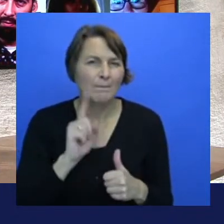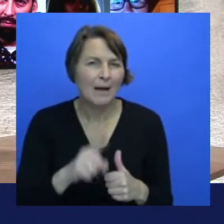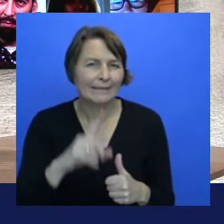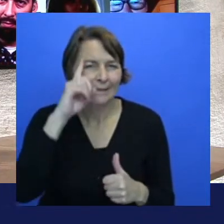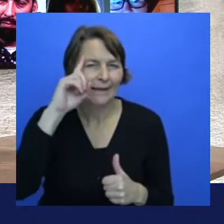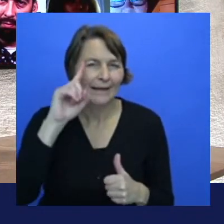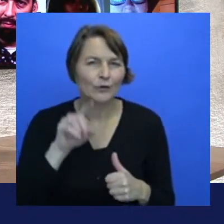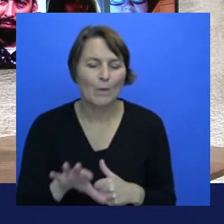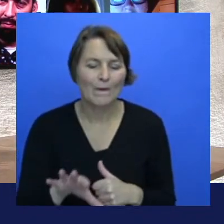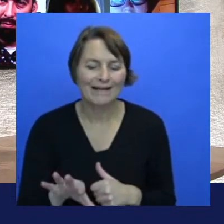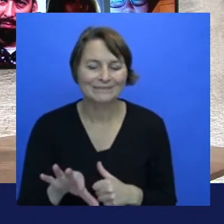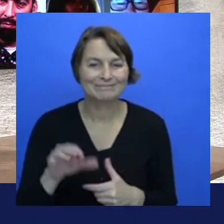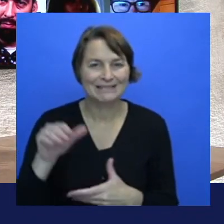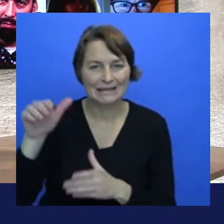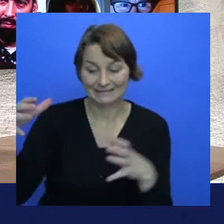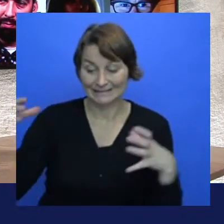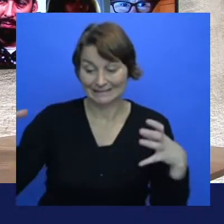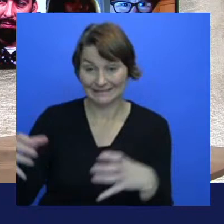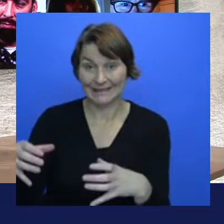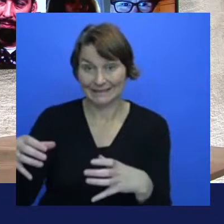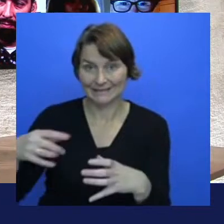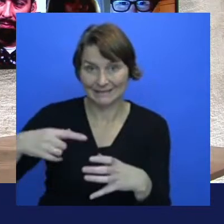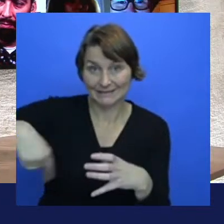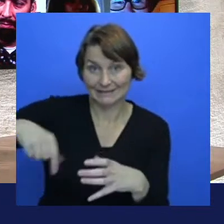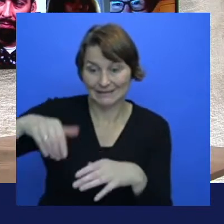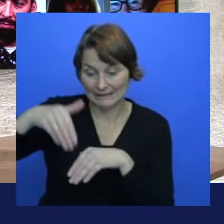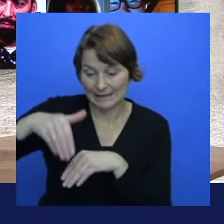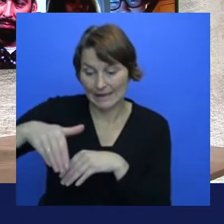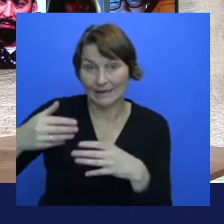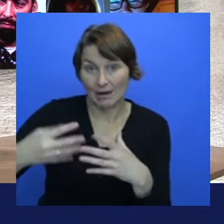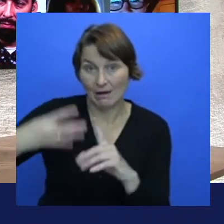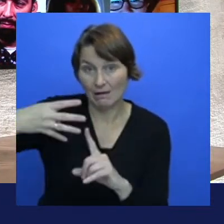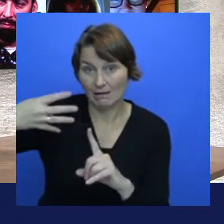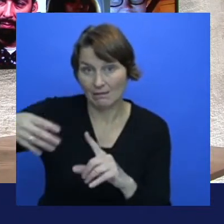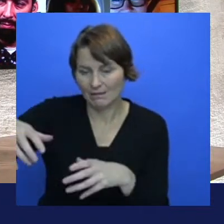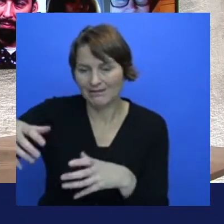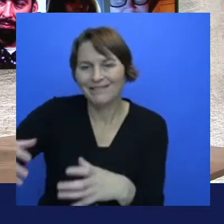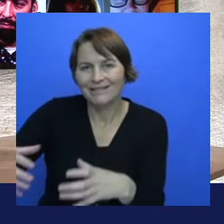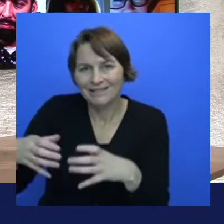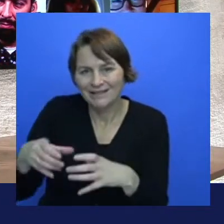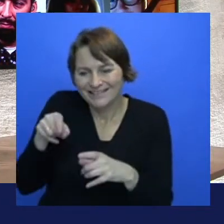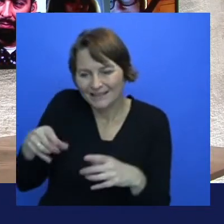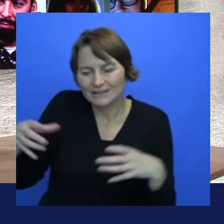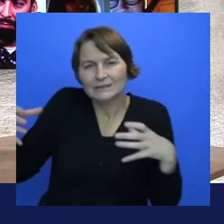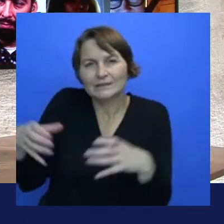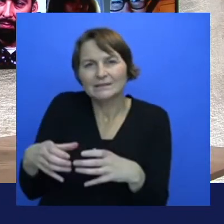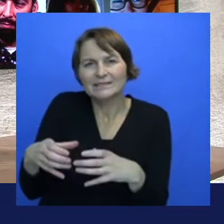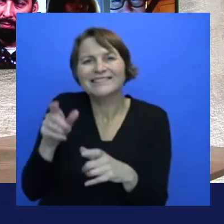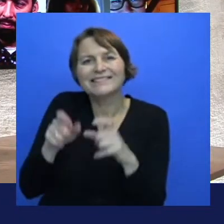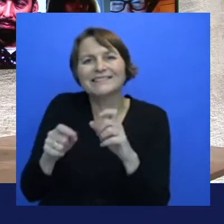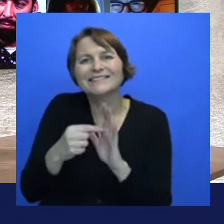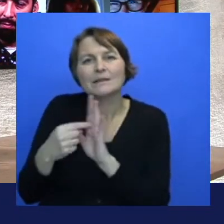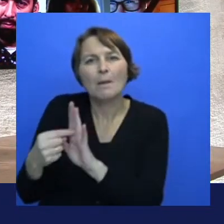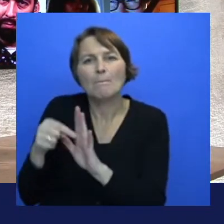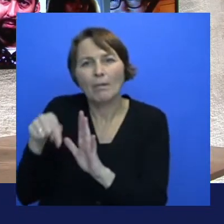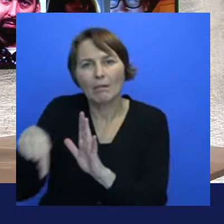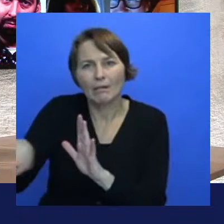really representing your population? And if it comes to people, well, of course, you can't just only use